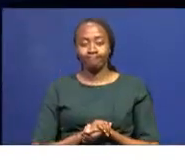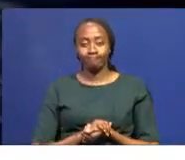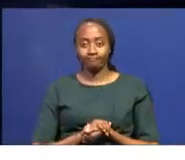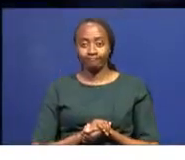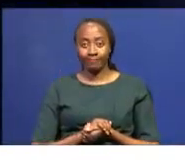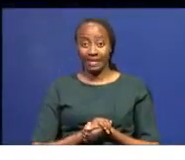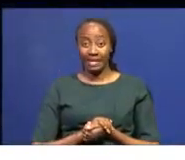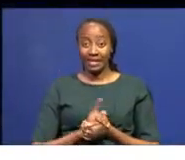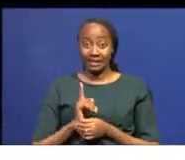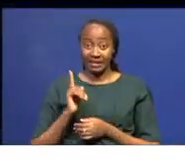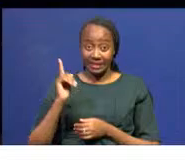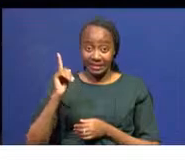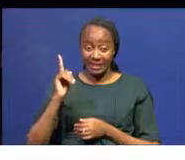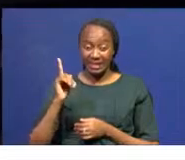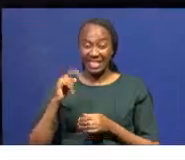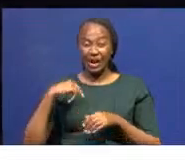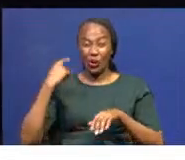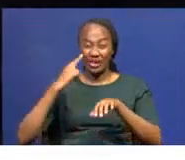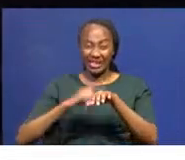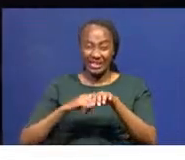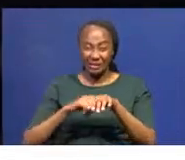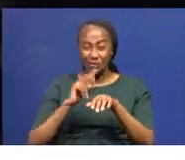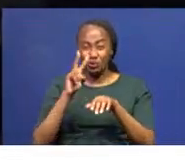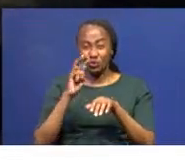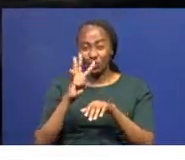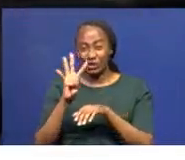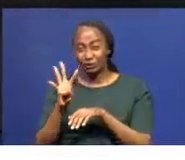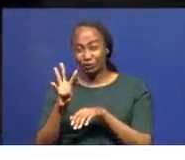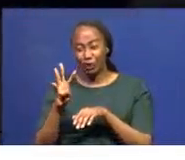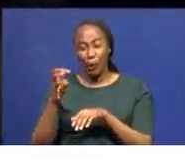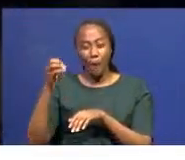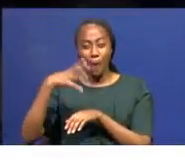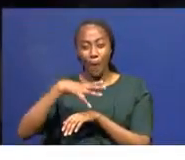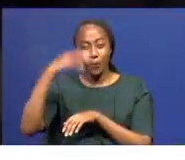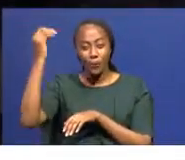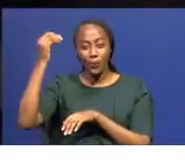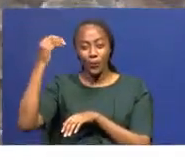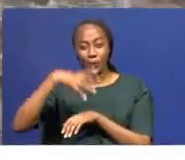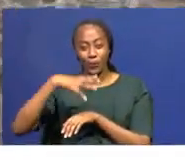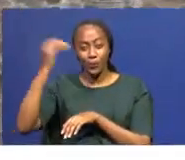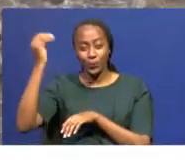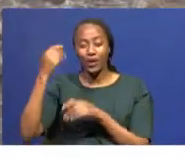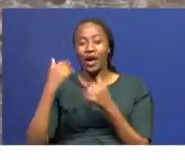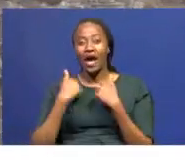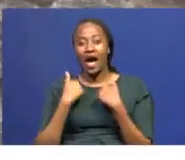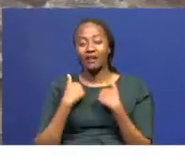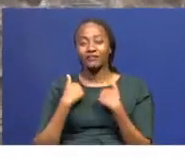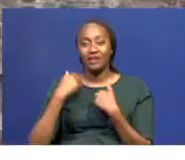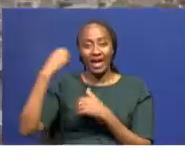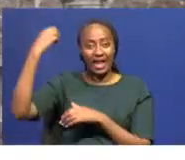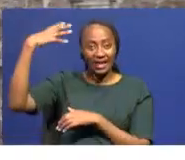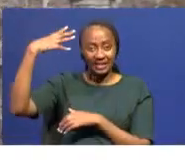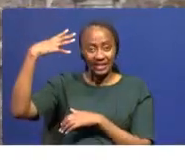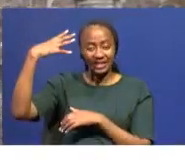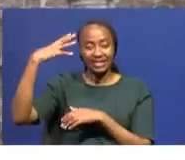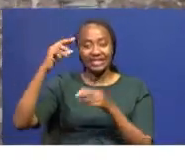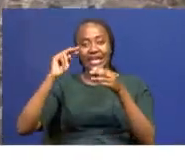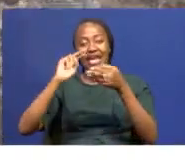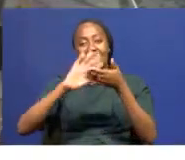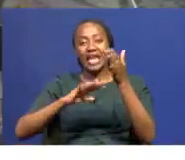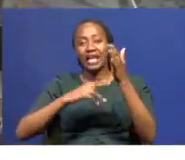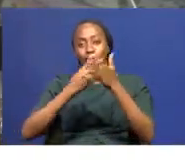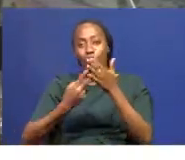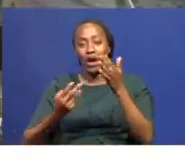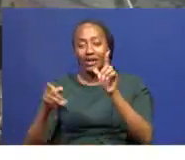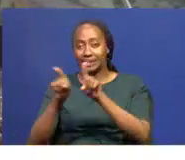A series of nationwide blackouts in 2024 exposed the fragility of Kenya's electricity network, with investigations